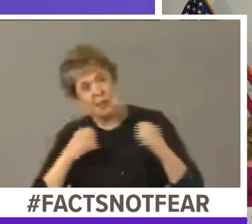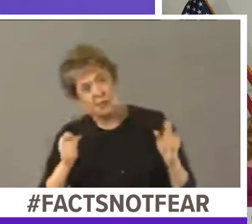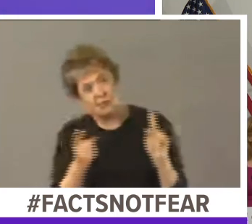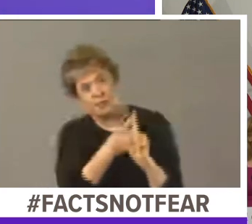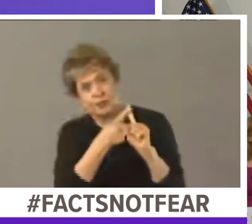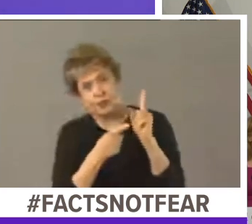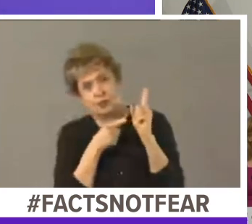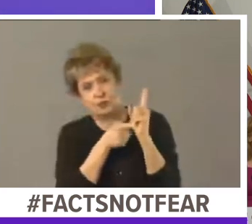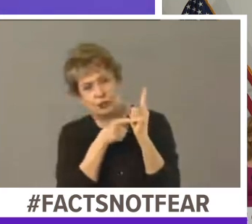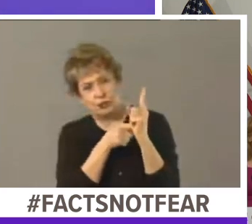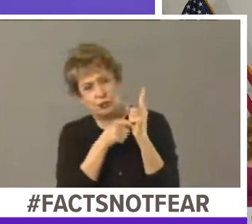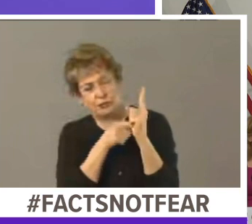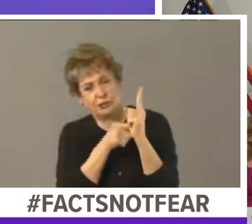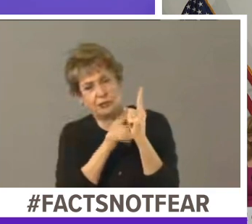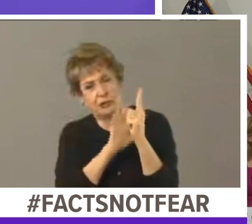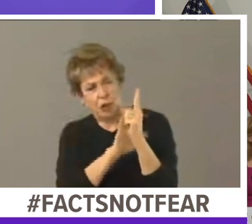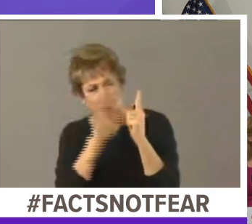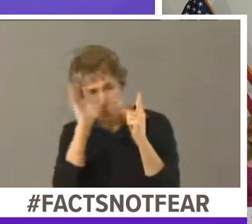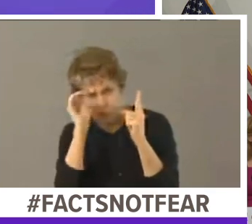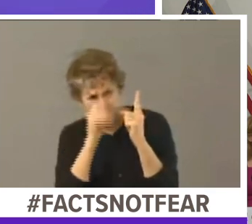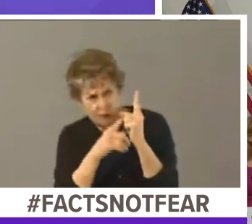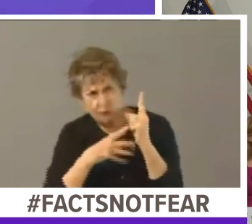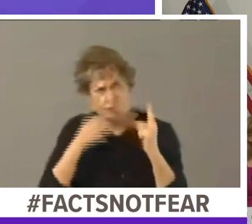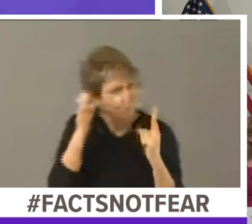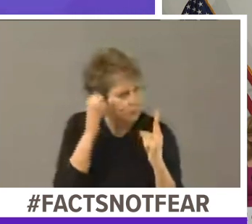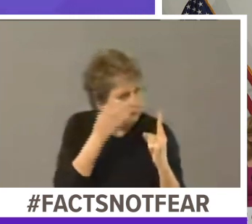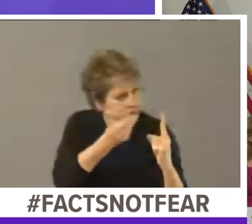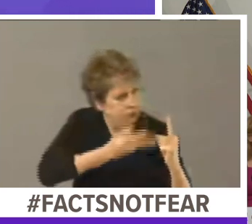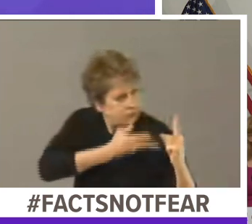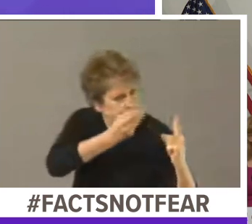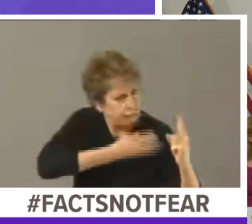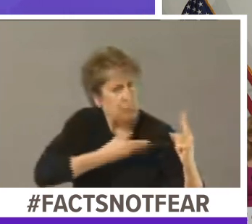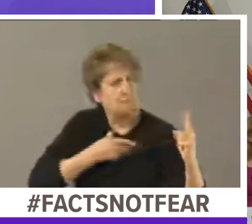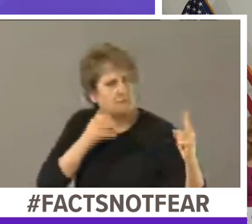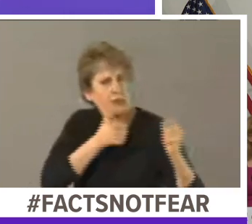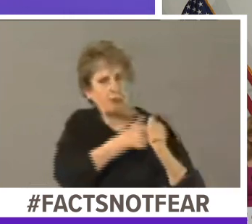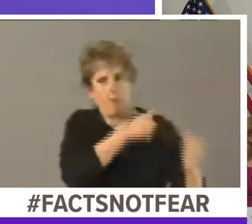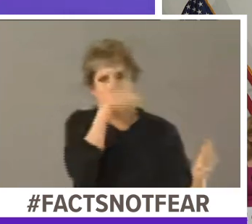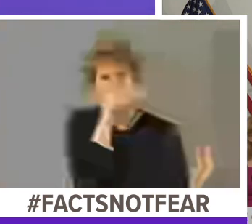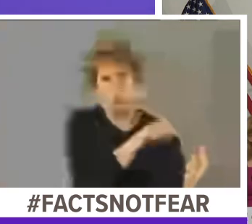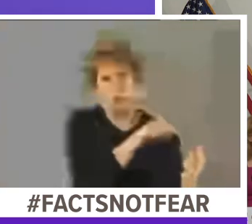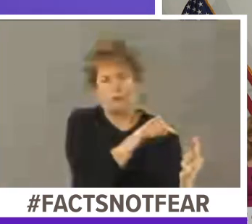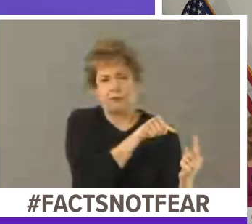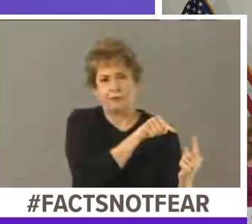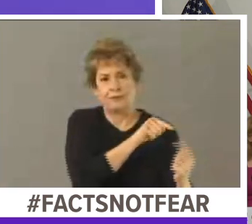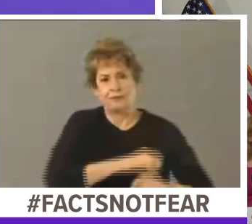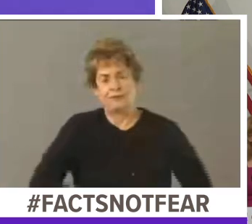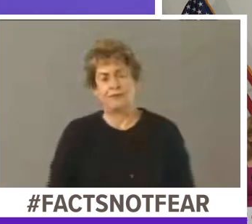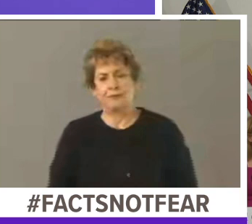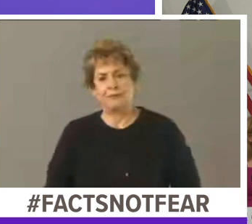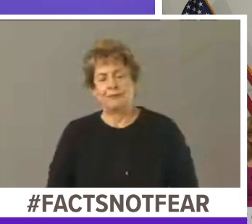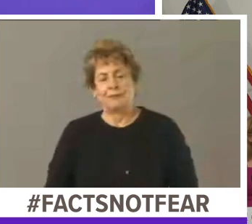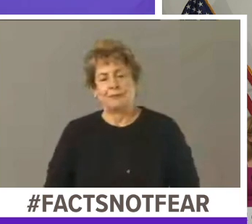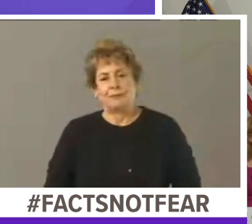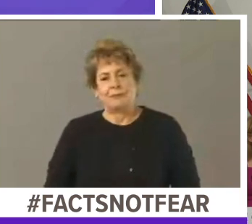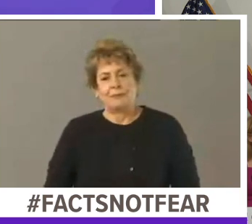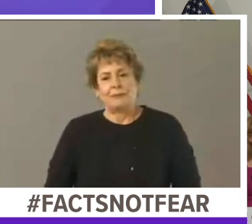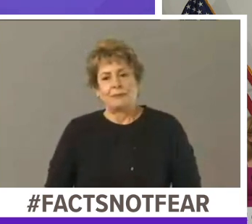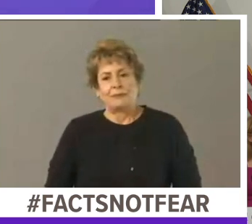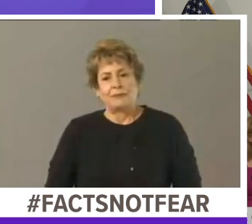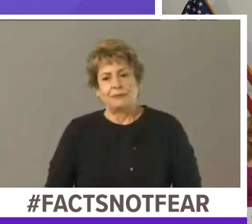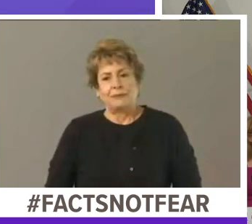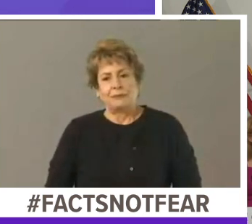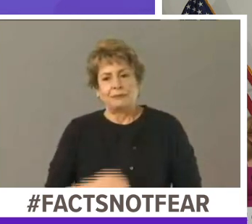decisions, take a look at this graph. You can see that we've done a lot around our higher